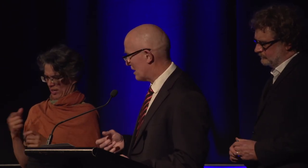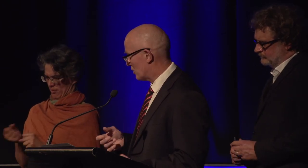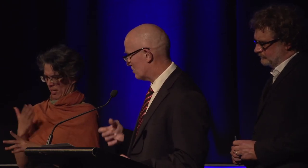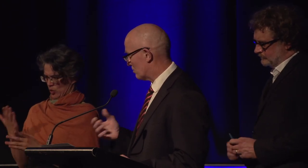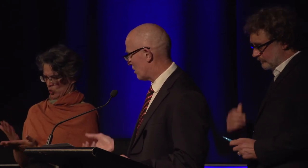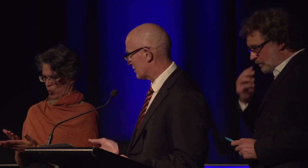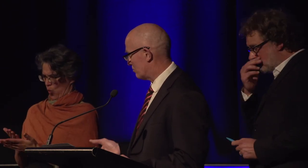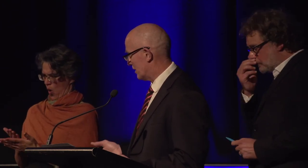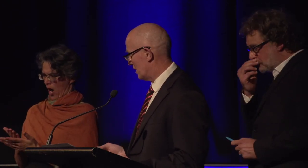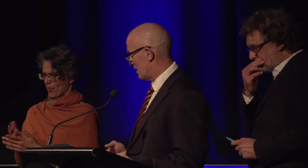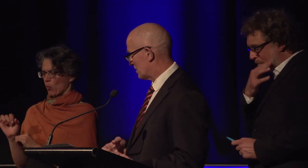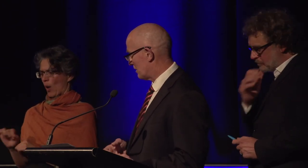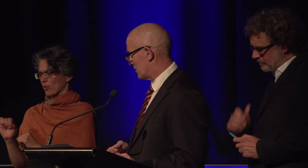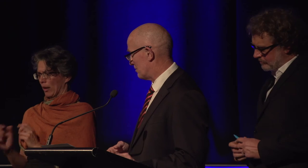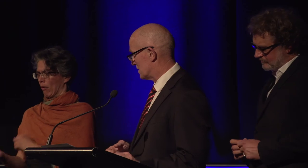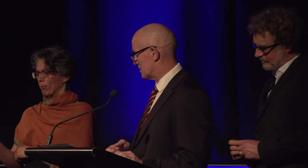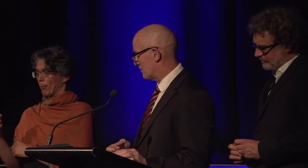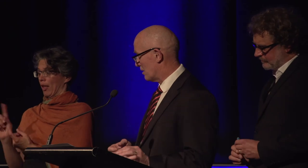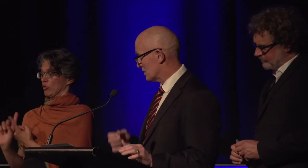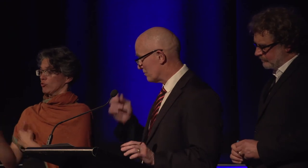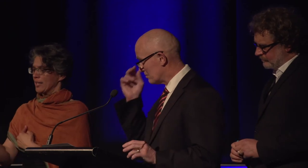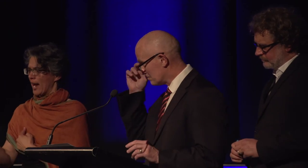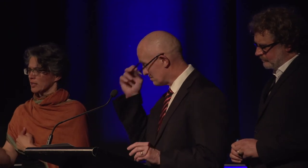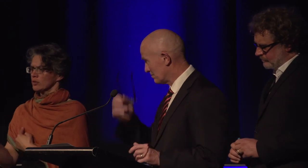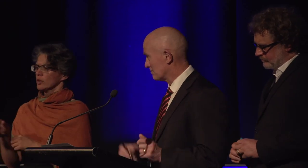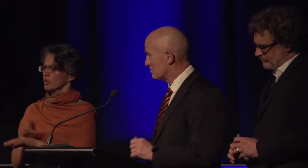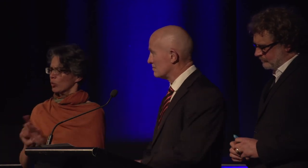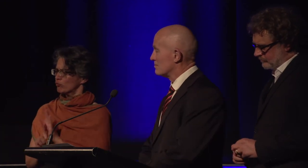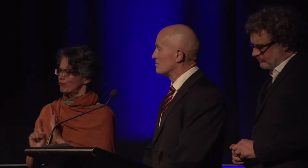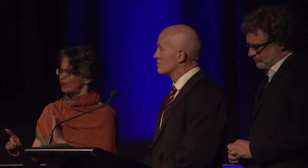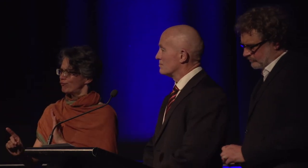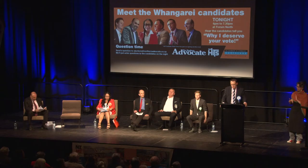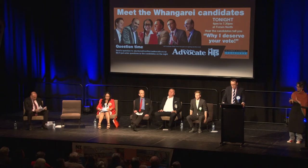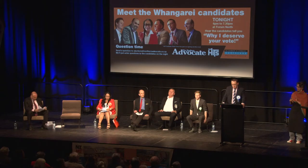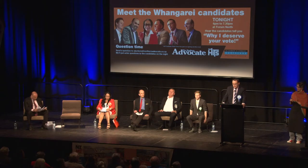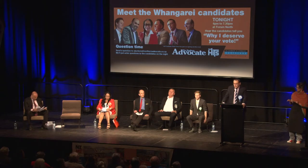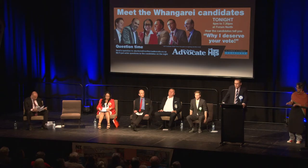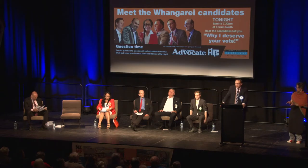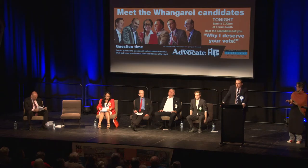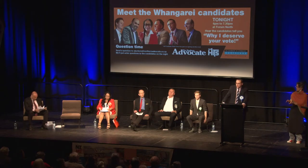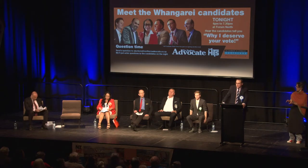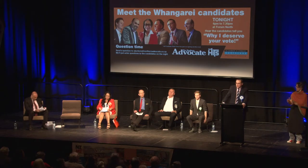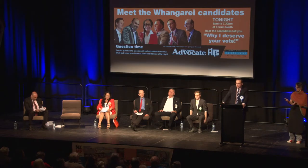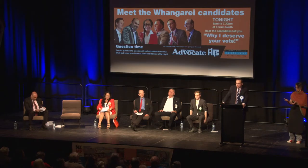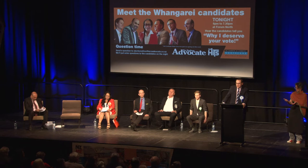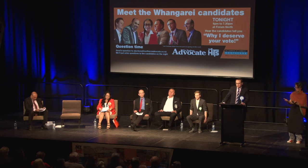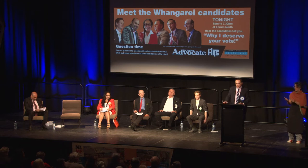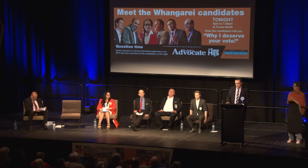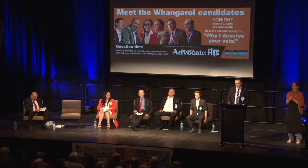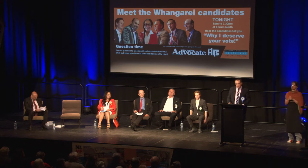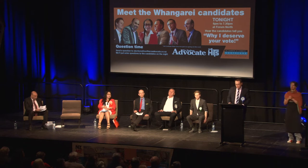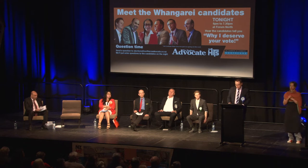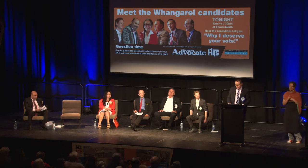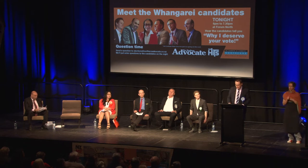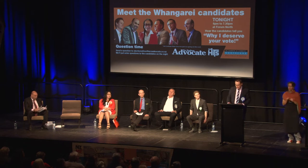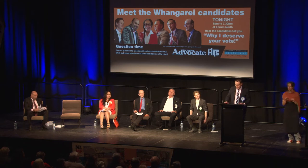reactive framework to a more proactive one, particularly within the business environment? Good, thank you. How do we move from a reactive to